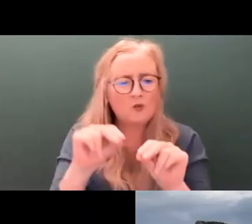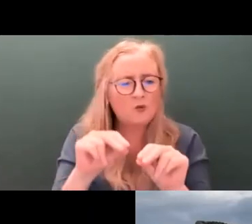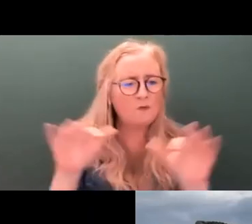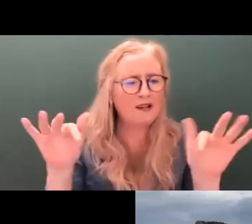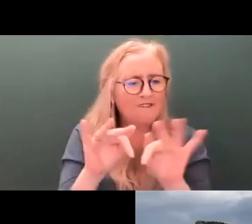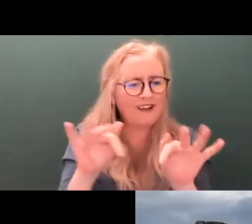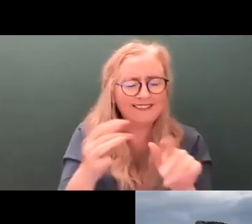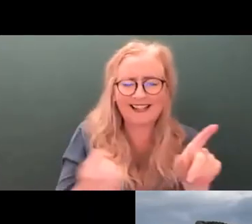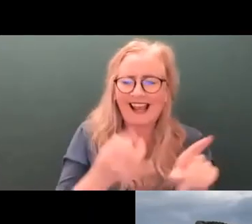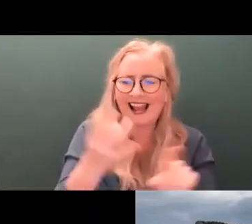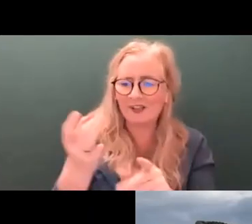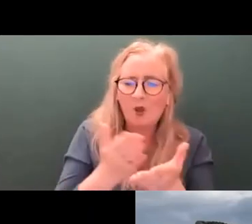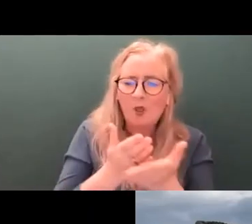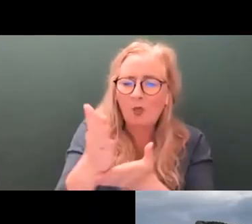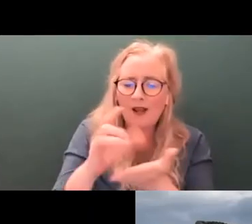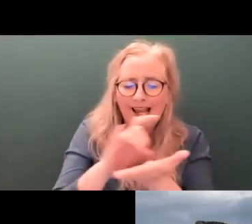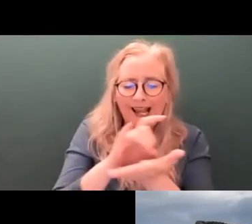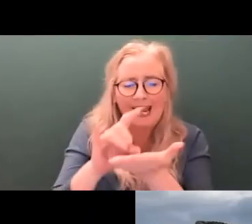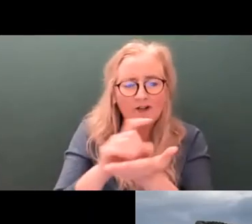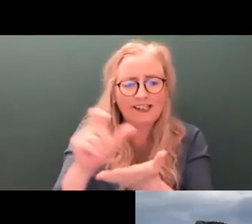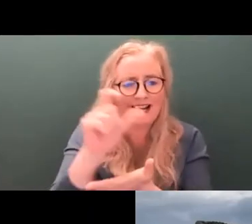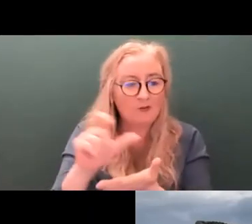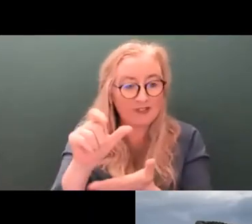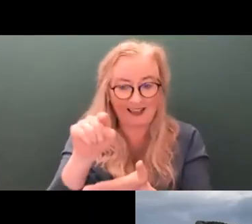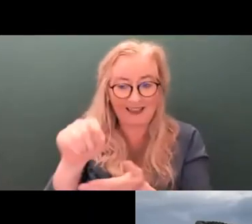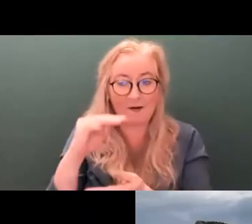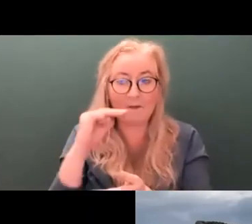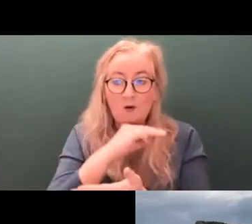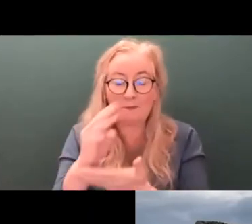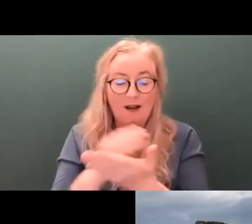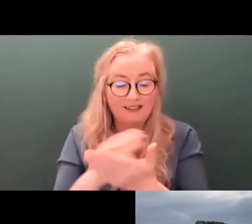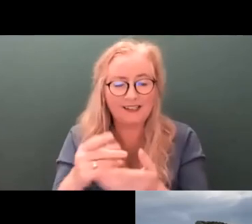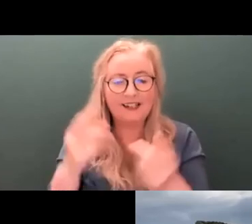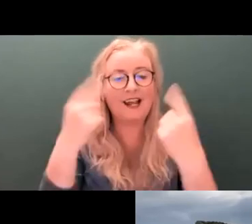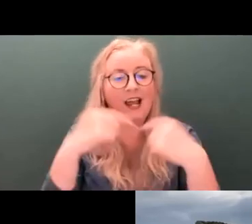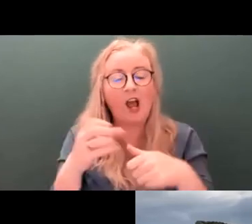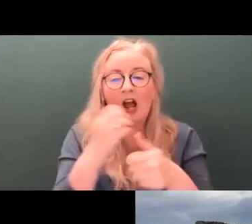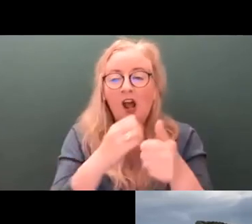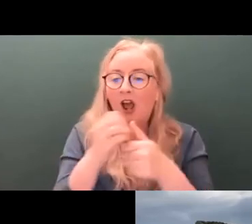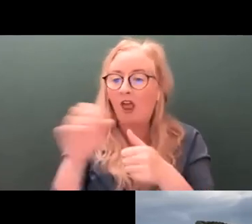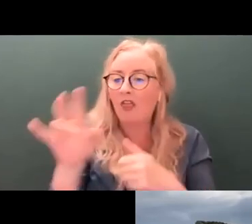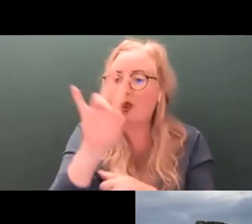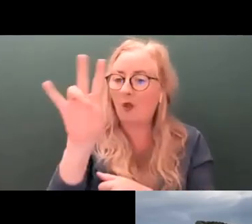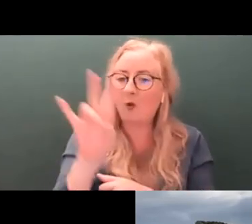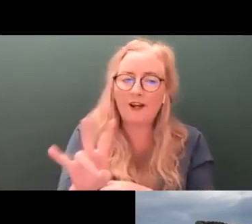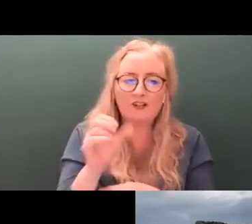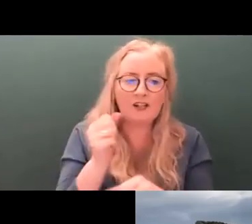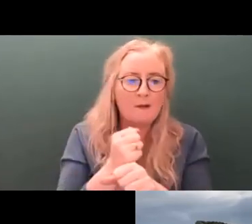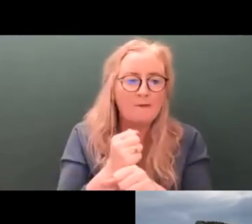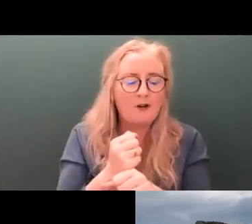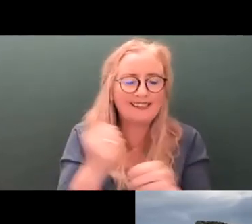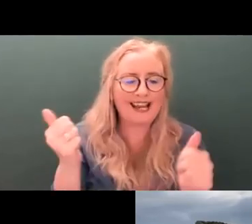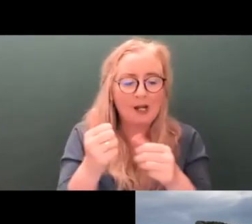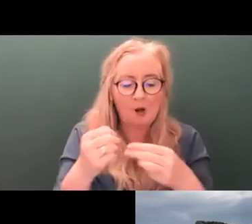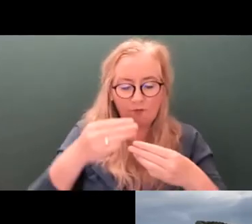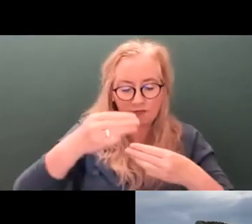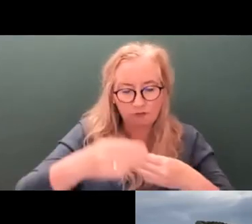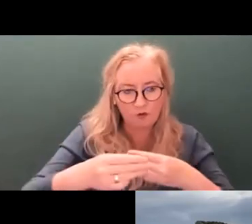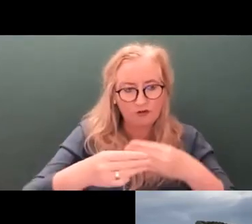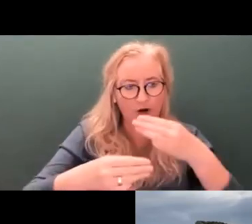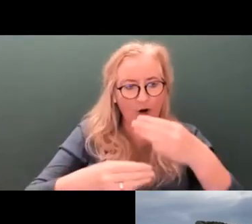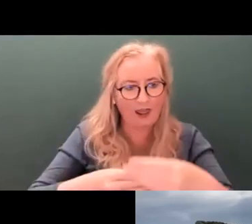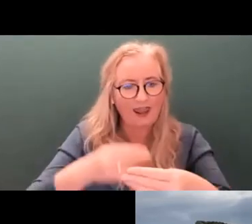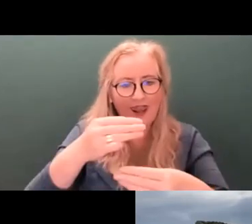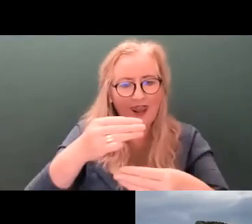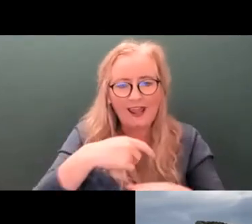Probably through the Heritage Council is the quickest route. And there's another question about are there any protocols? This might be a question